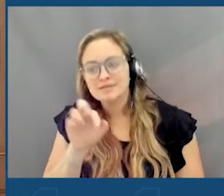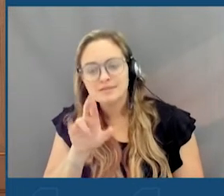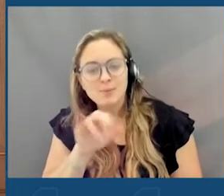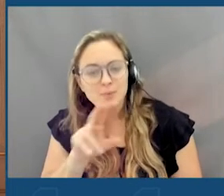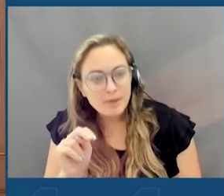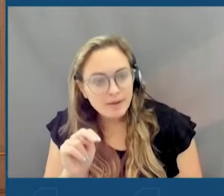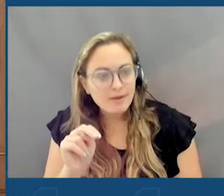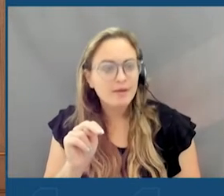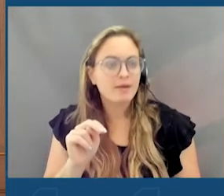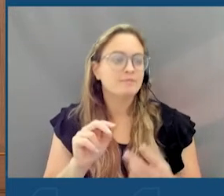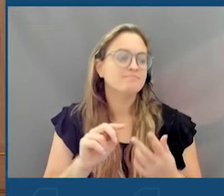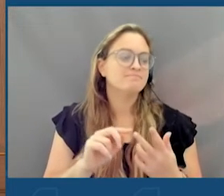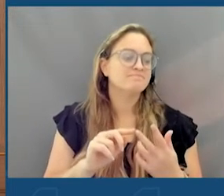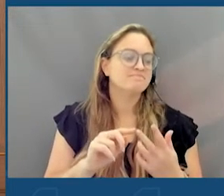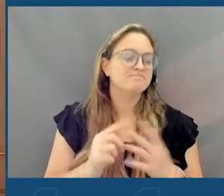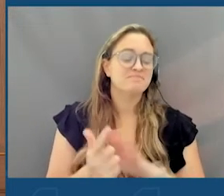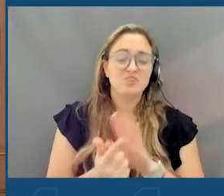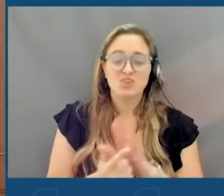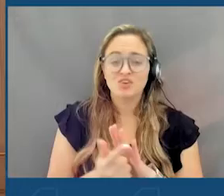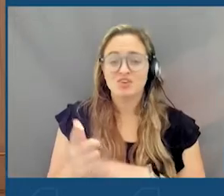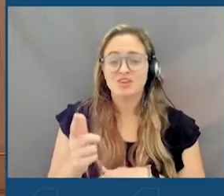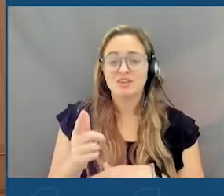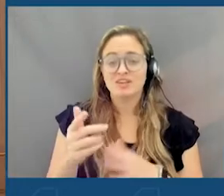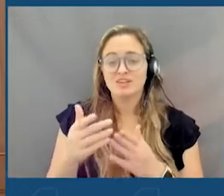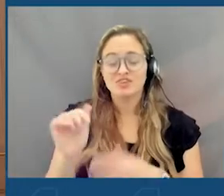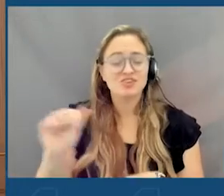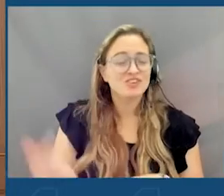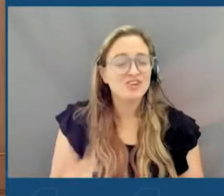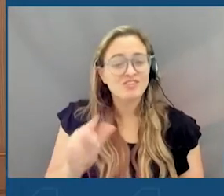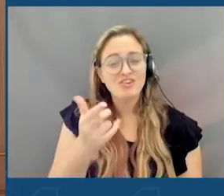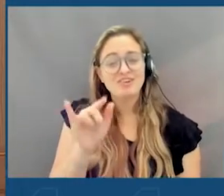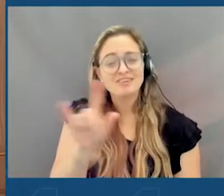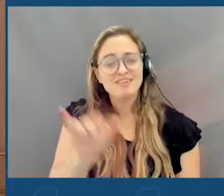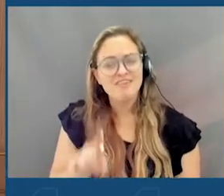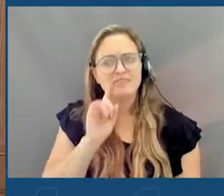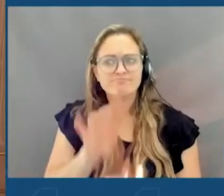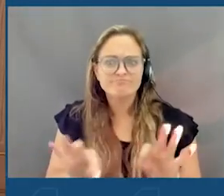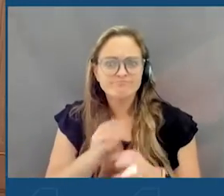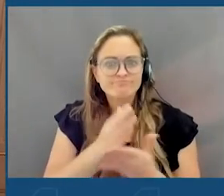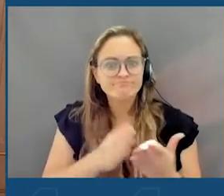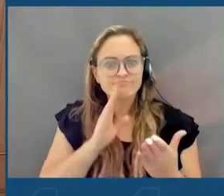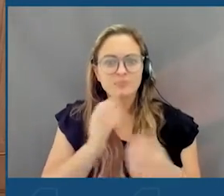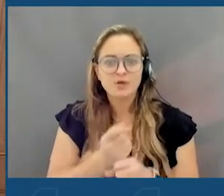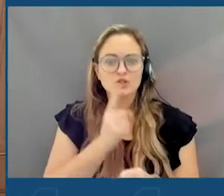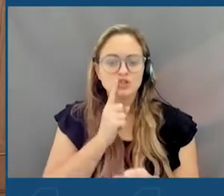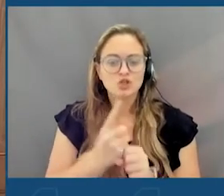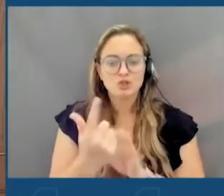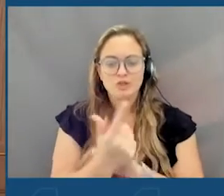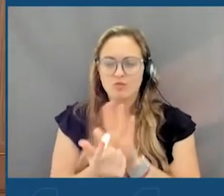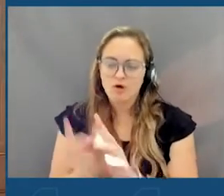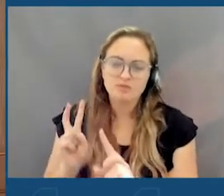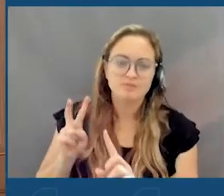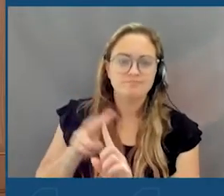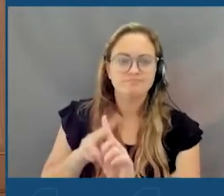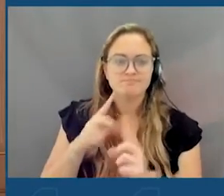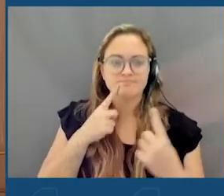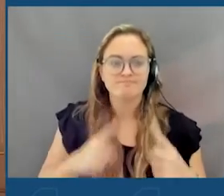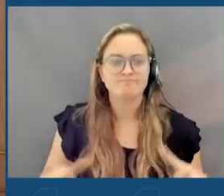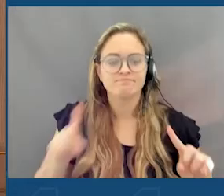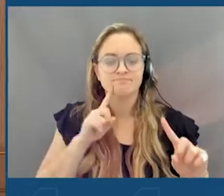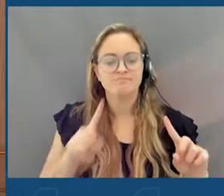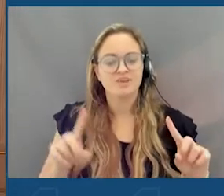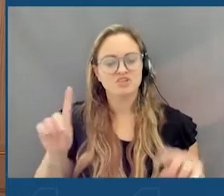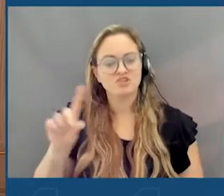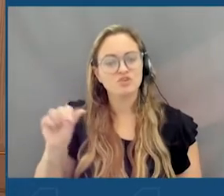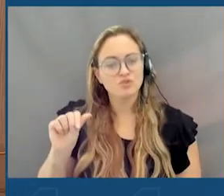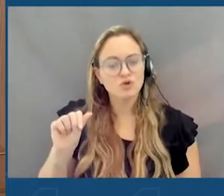General Gonzalez, critical role we play in making sure that our laws are implemented and executed as our district attorneys. I want to give